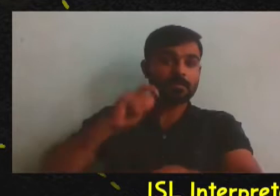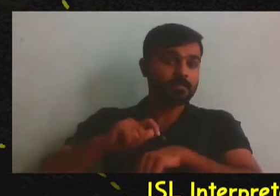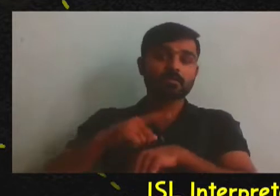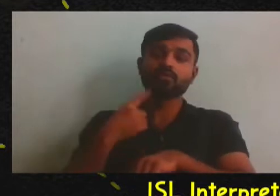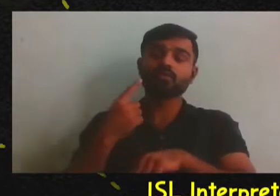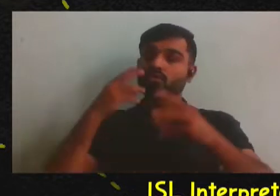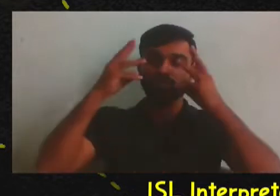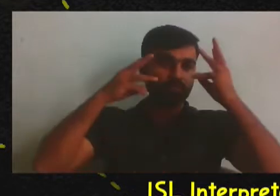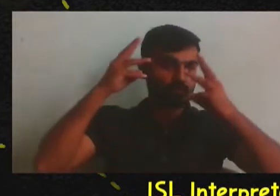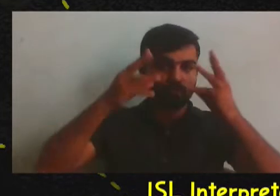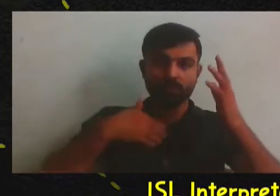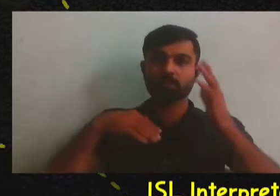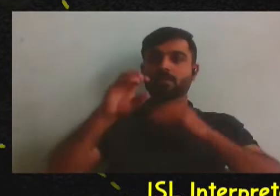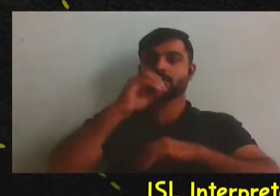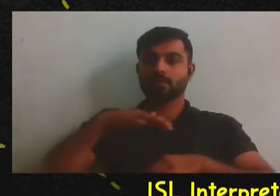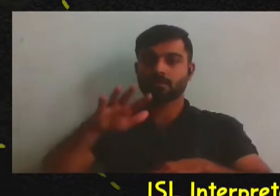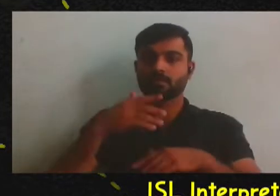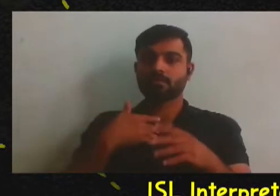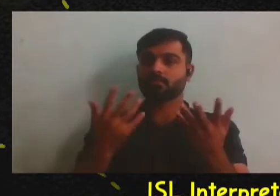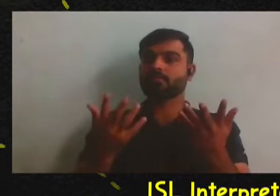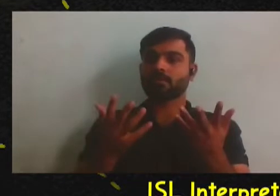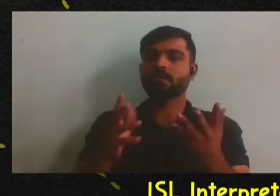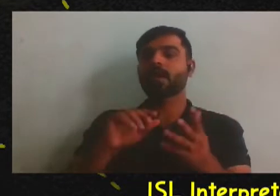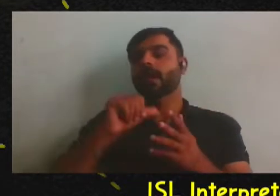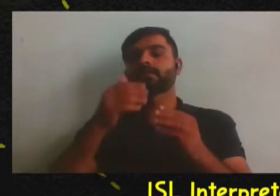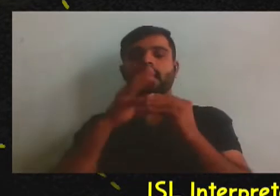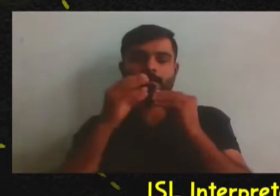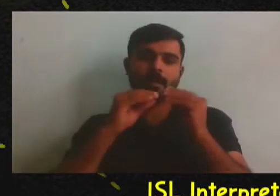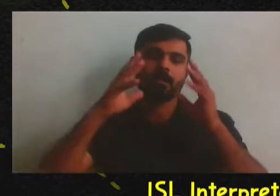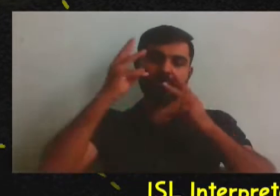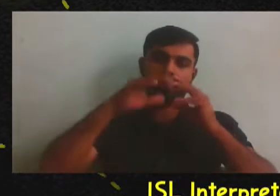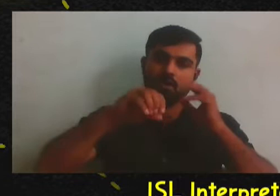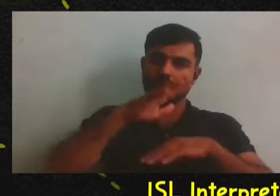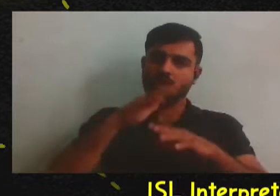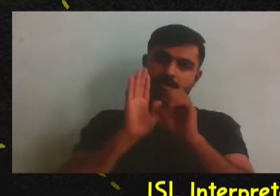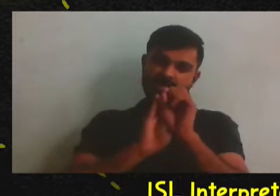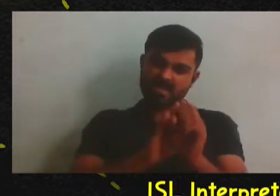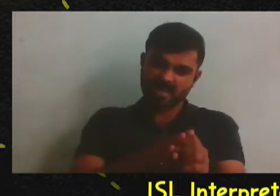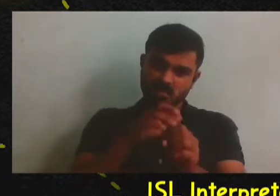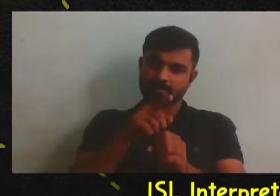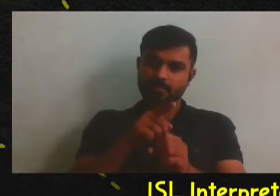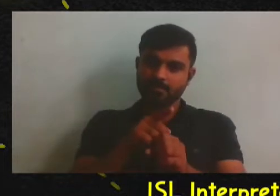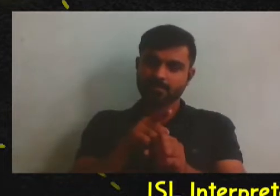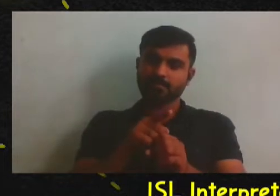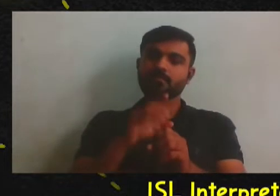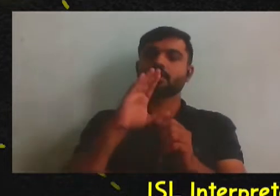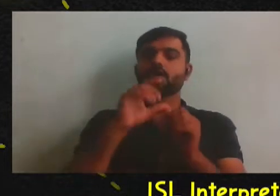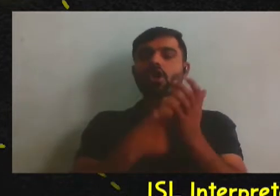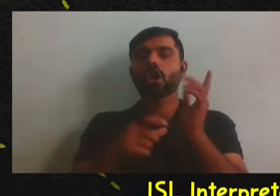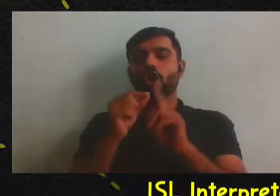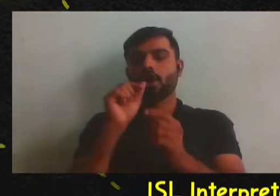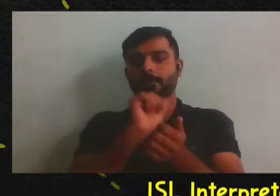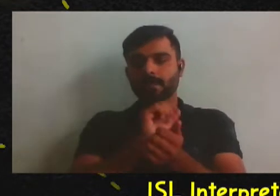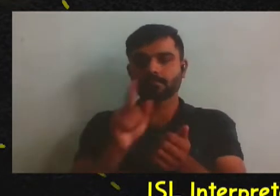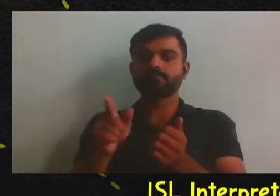worries. Organizations like Sangama and the others in Bangalore were harassed by, you know, cops and others. So we knew that there